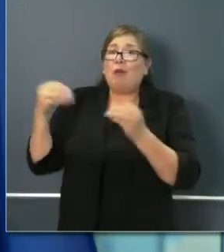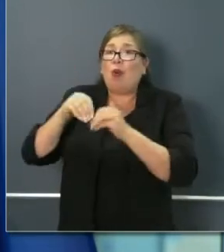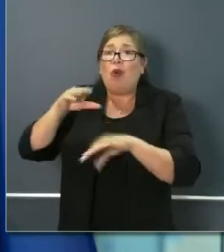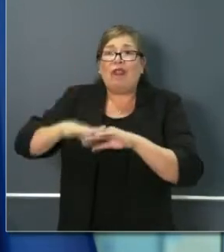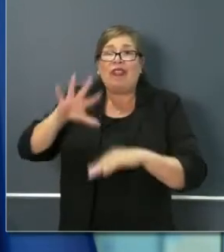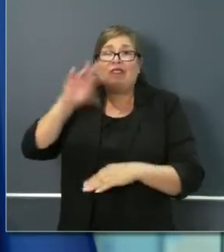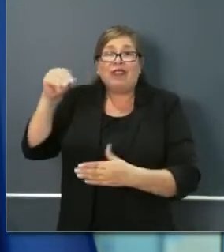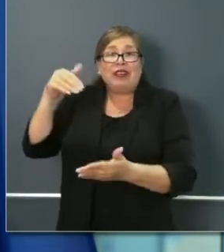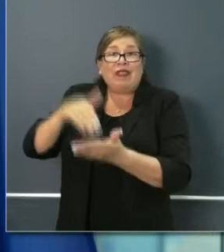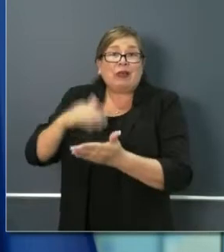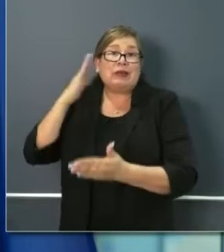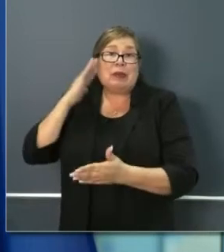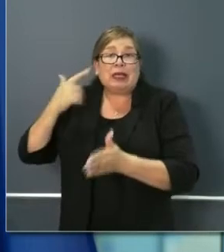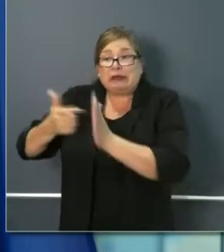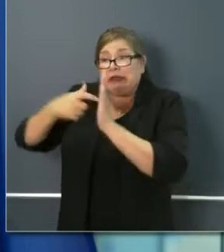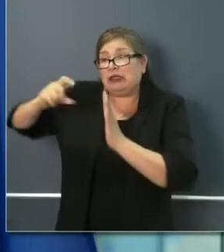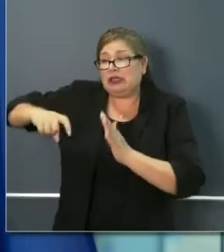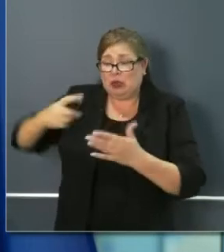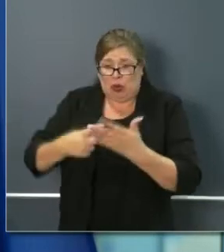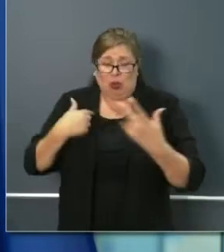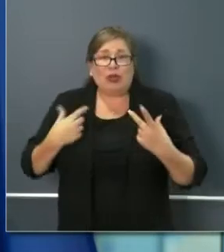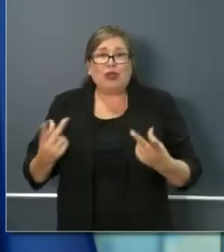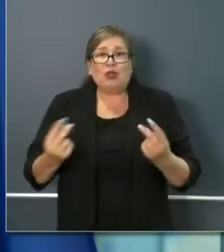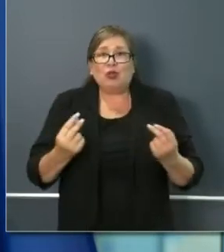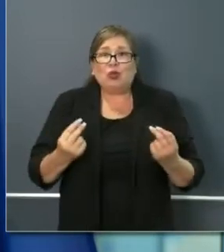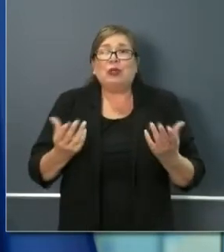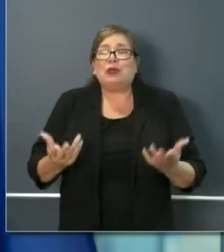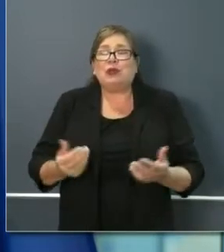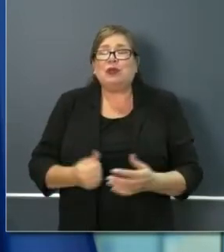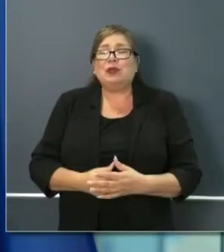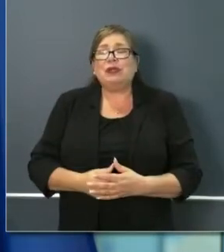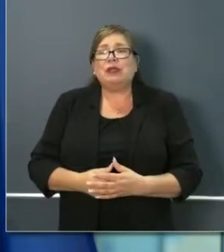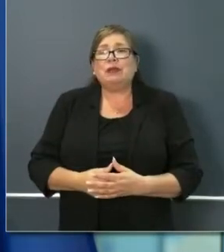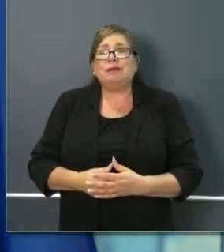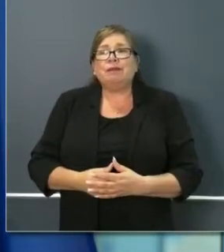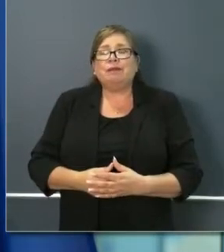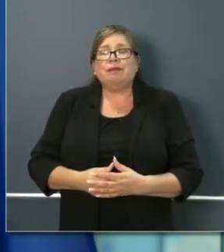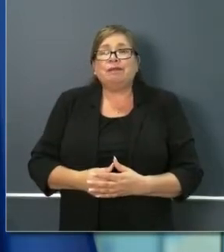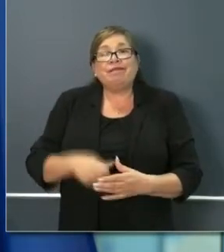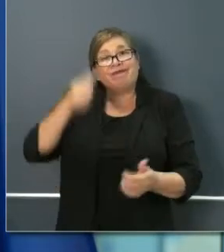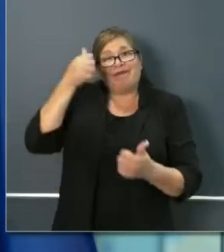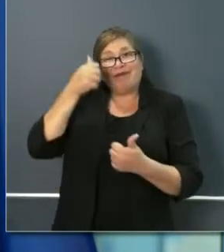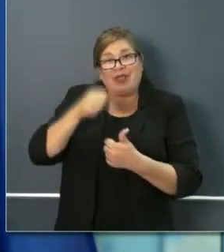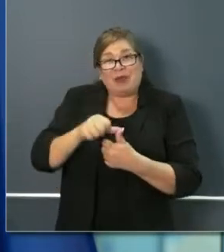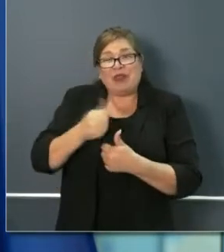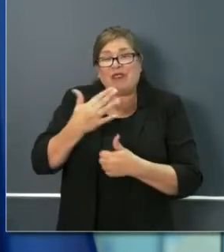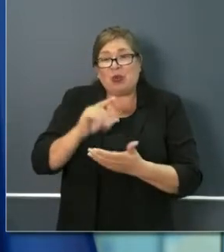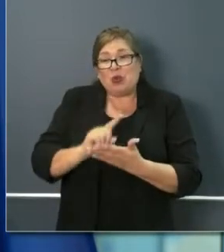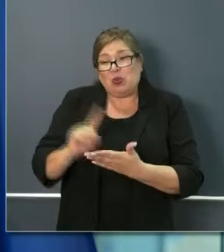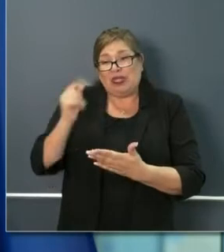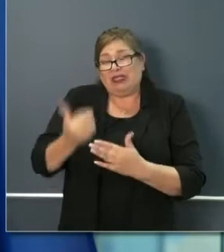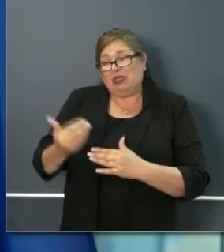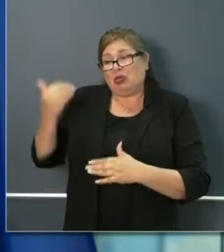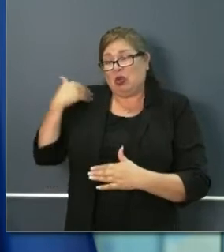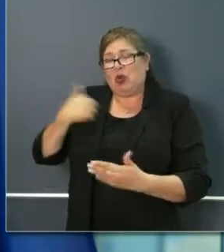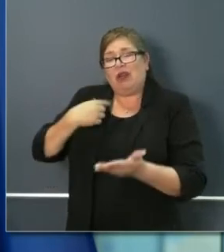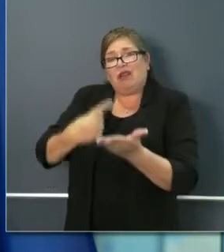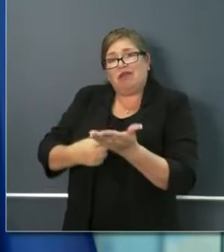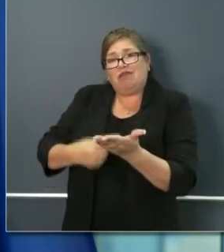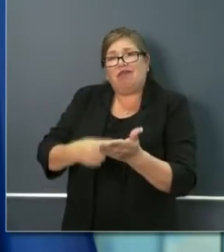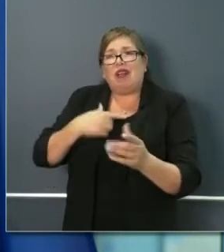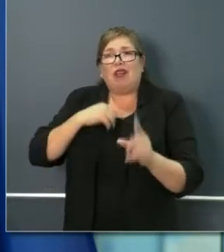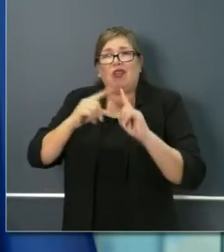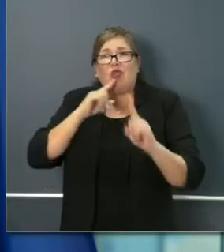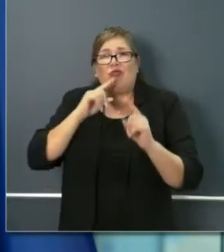be specific. You heard from me a few weeks ago. I talked about the conversations we had with Janet Napolitano